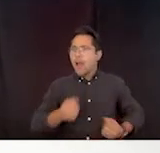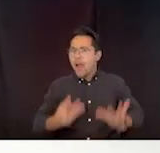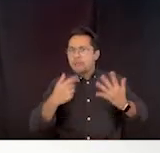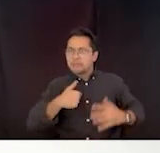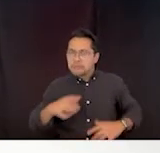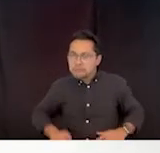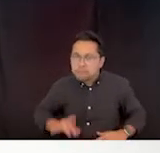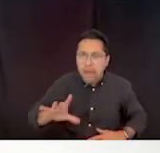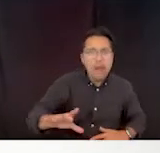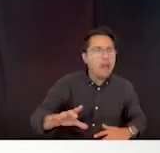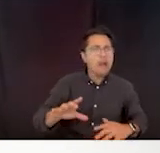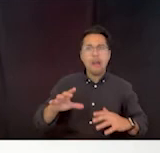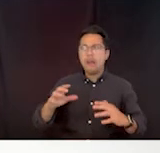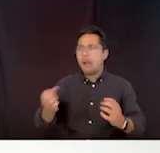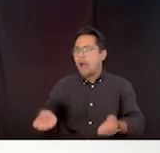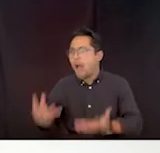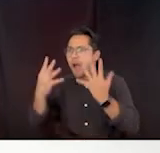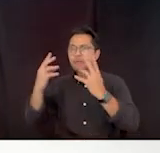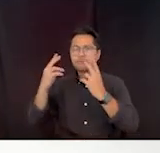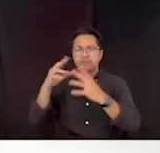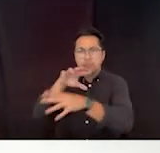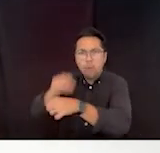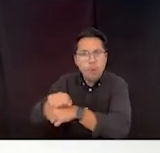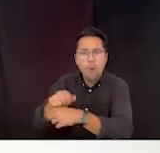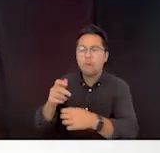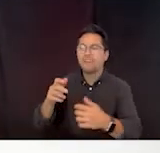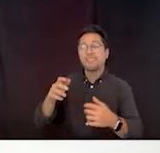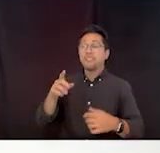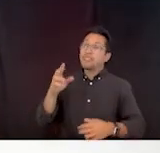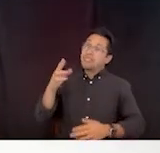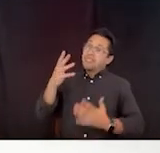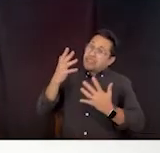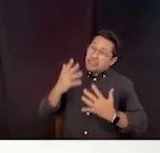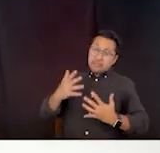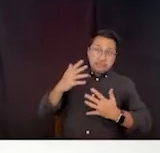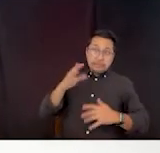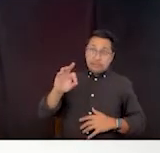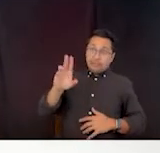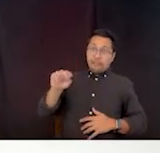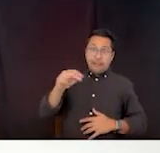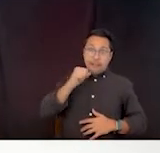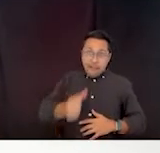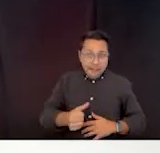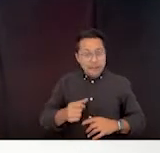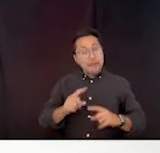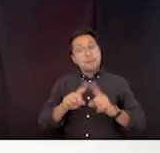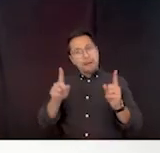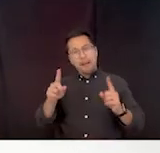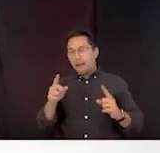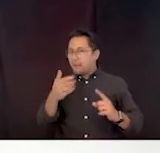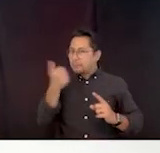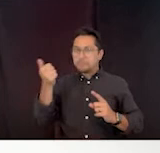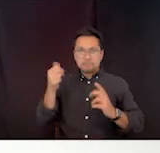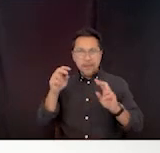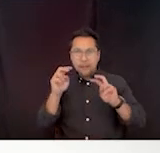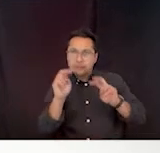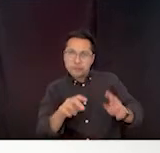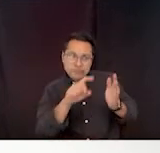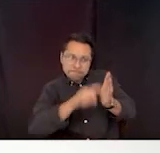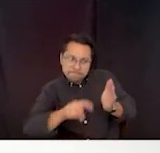visits? What does that look like? And unfortunately, it's not an easy or fun process, but it's one I definitely recommend looking at, because after